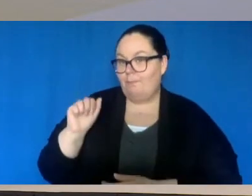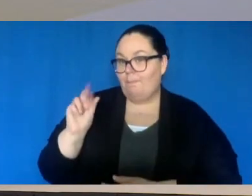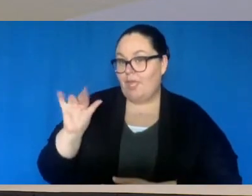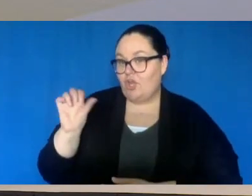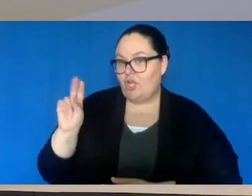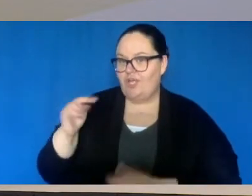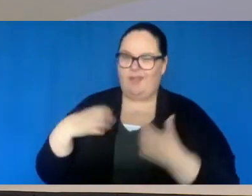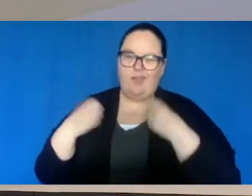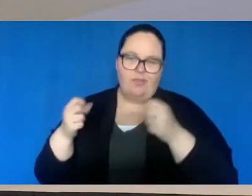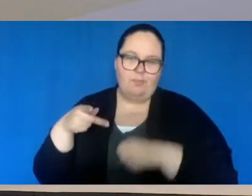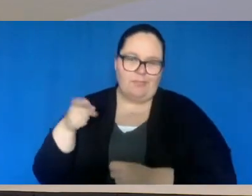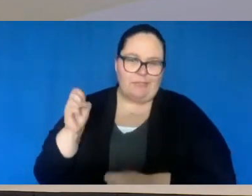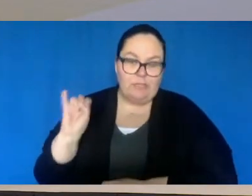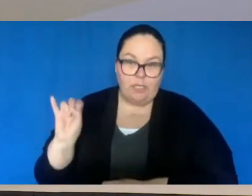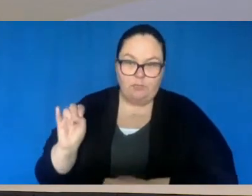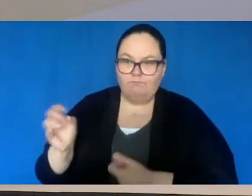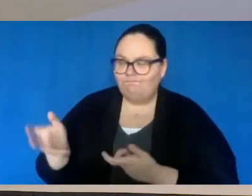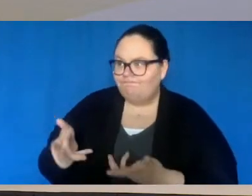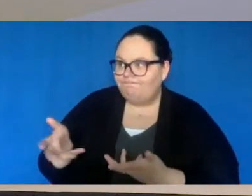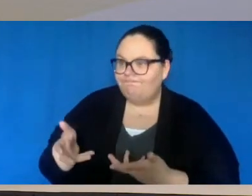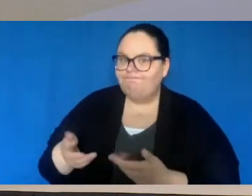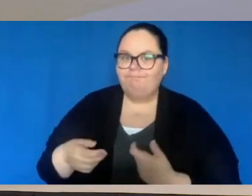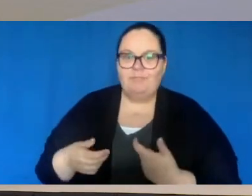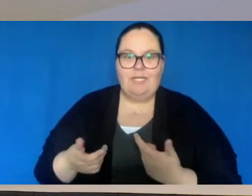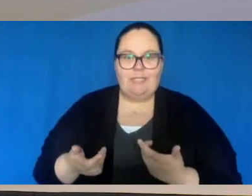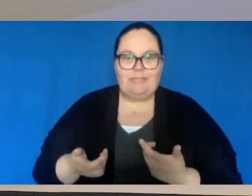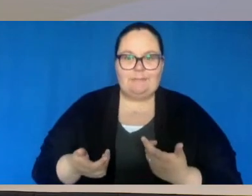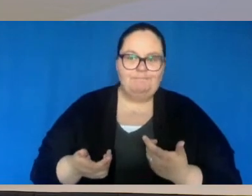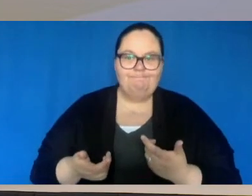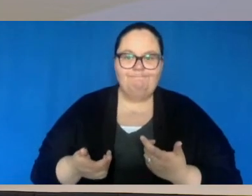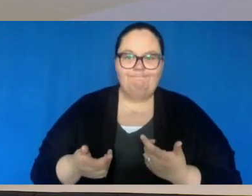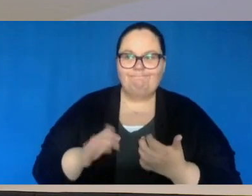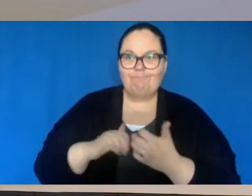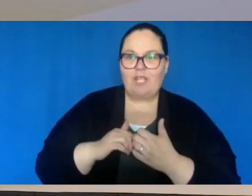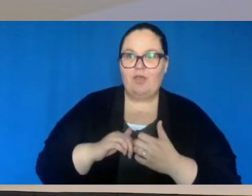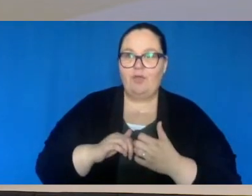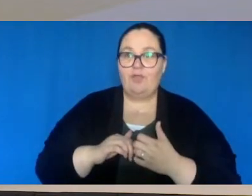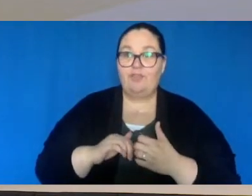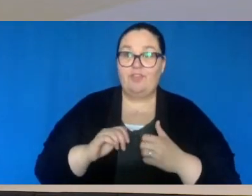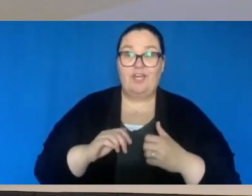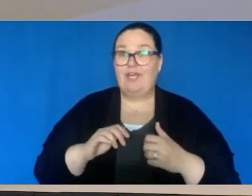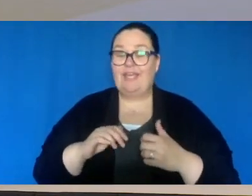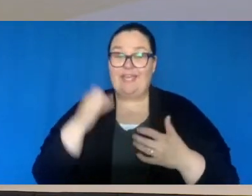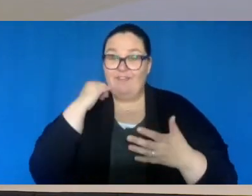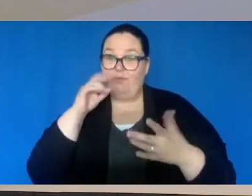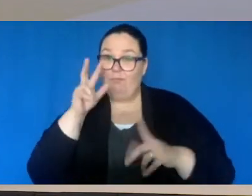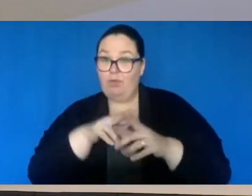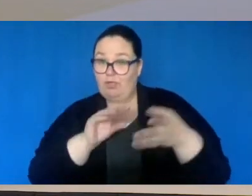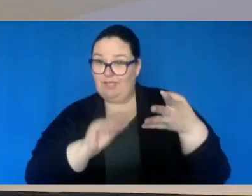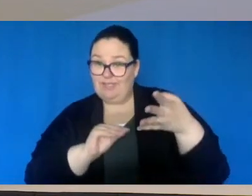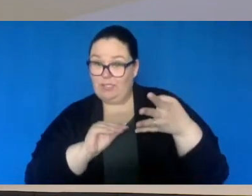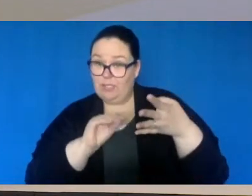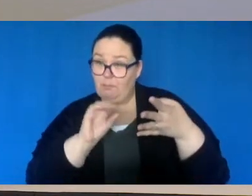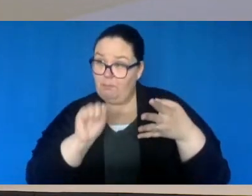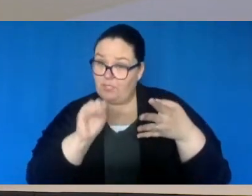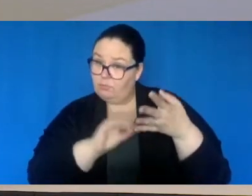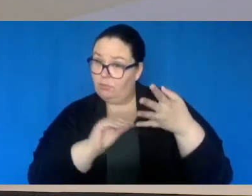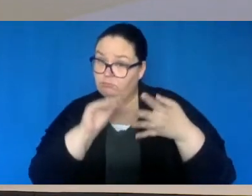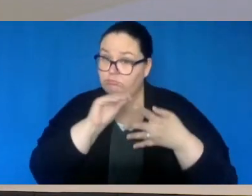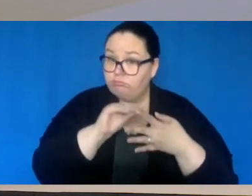about how we can get their people's first dose even earlier, and